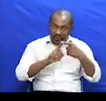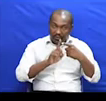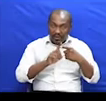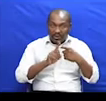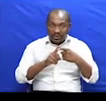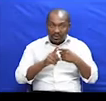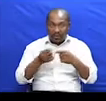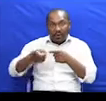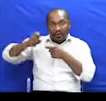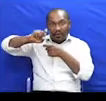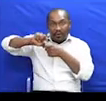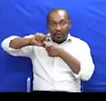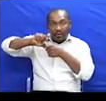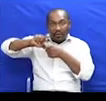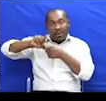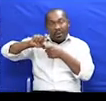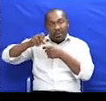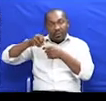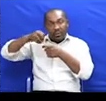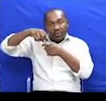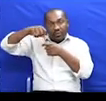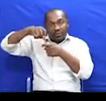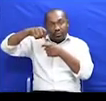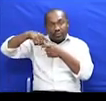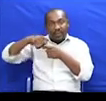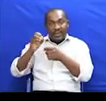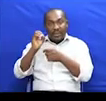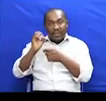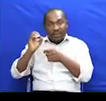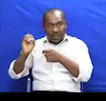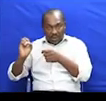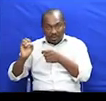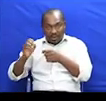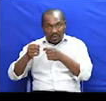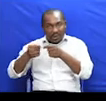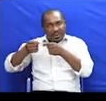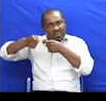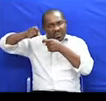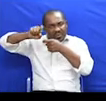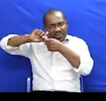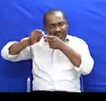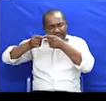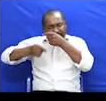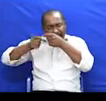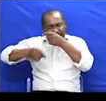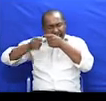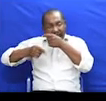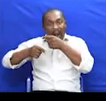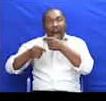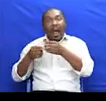bullet up to 50, which is 0, 0. They titrated it until when the end point reached, it was